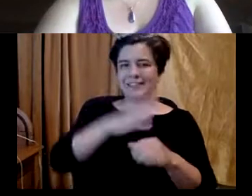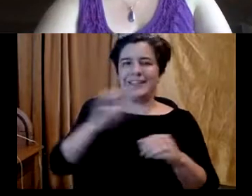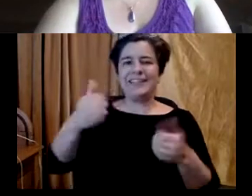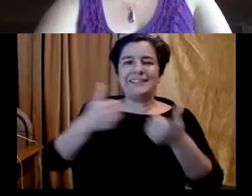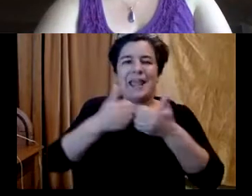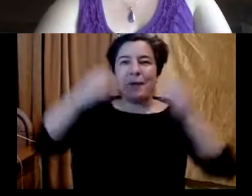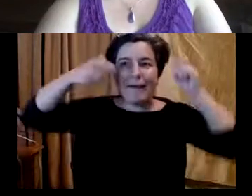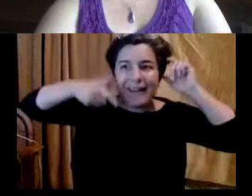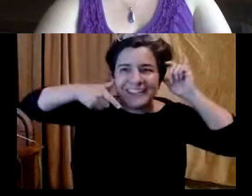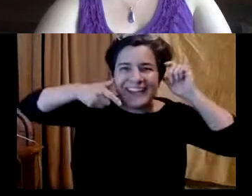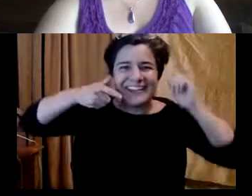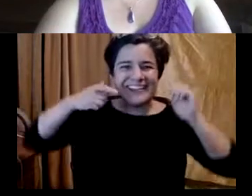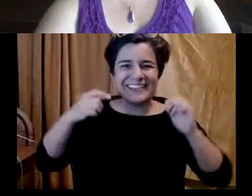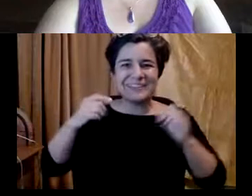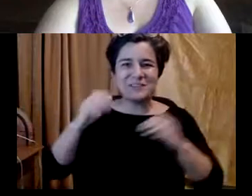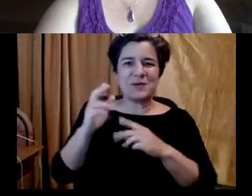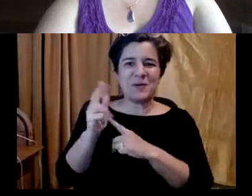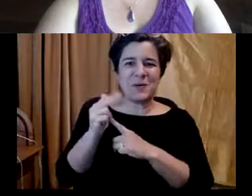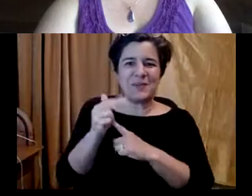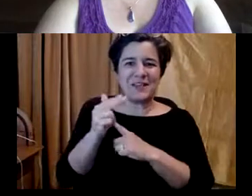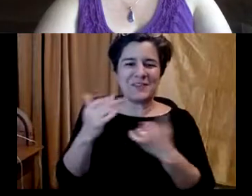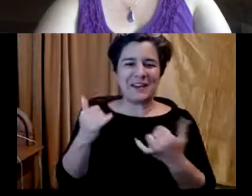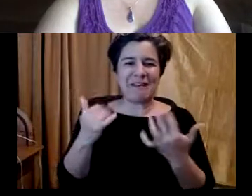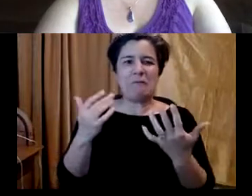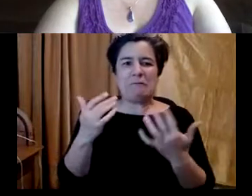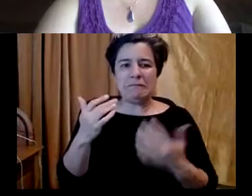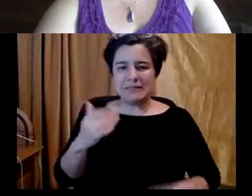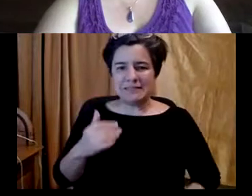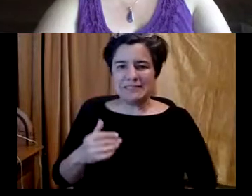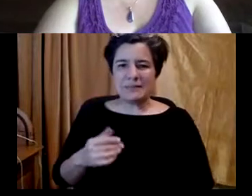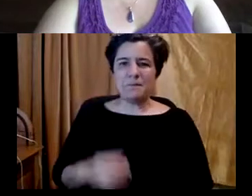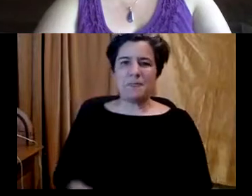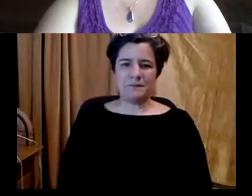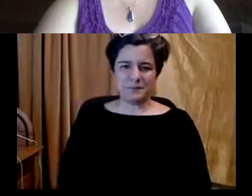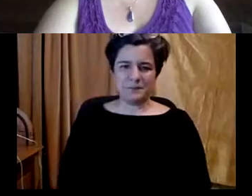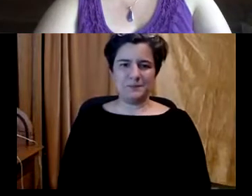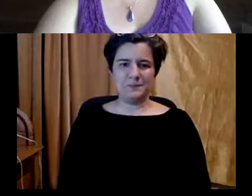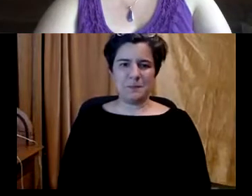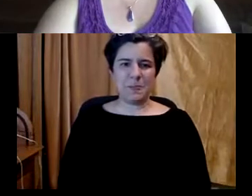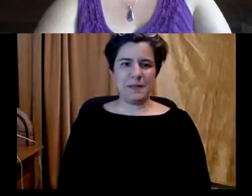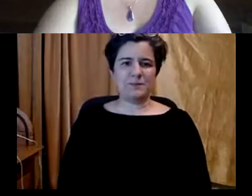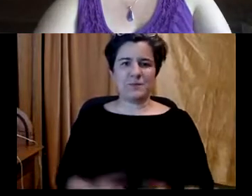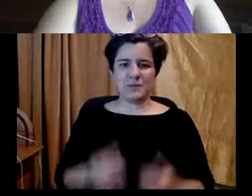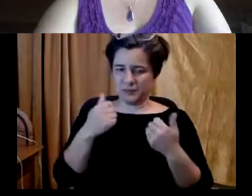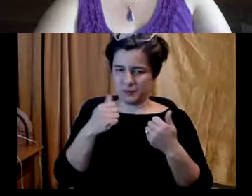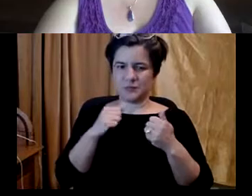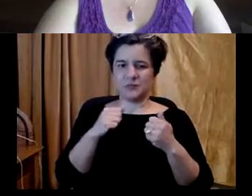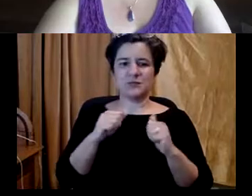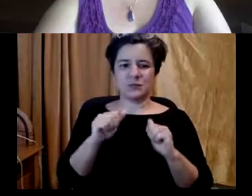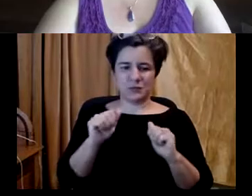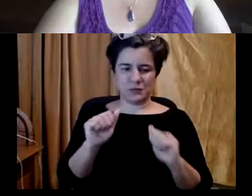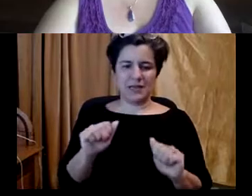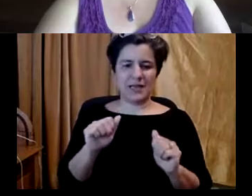Okay. We're in a hotel. Okay, gonna try to navigate this. This is 44 years